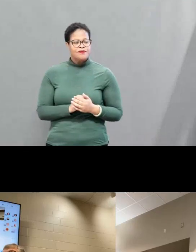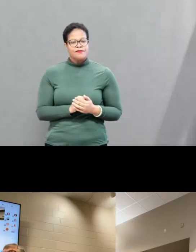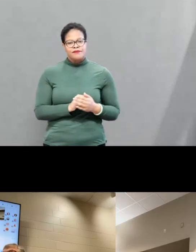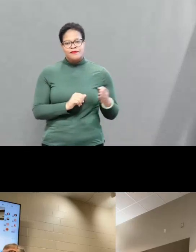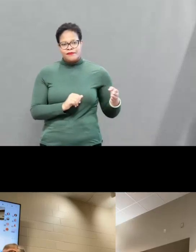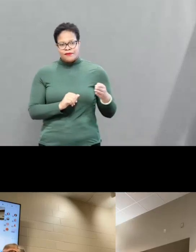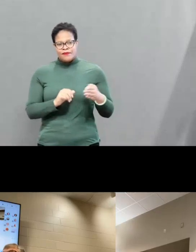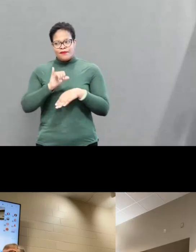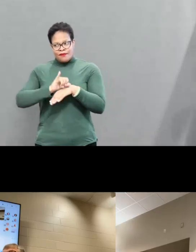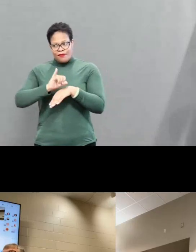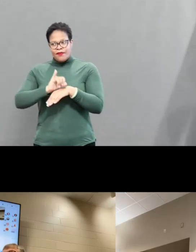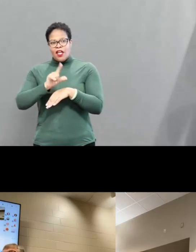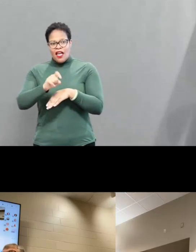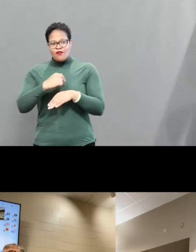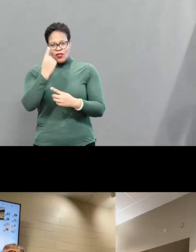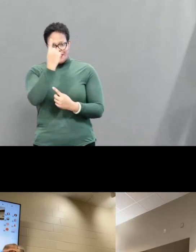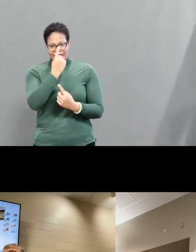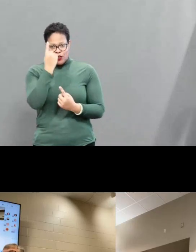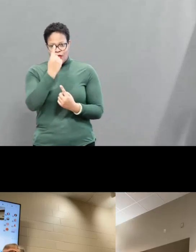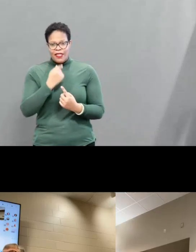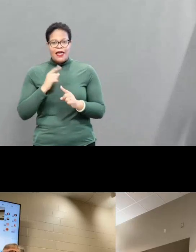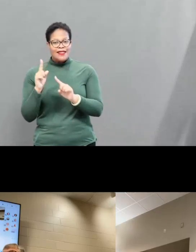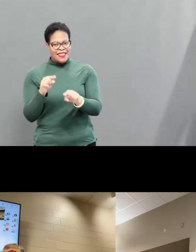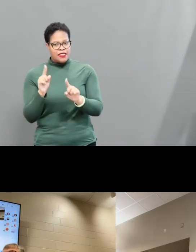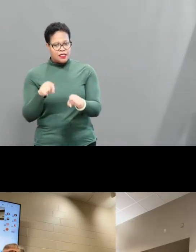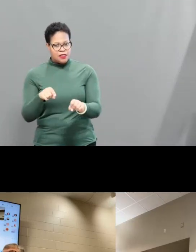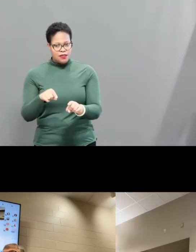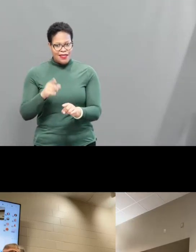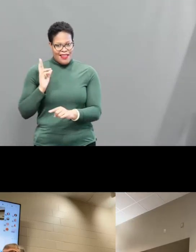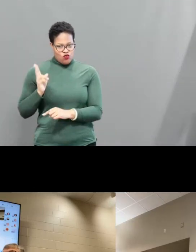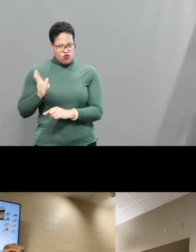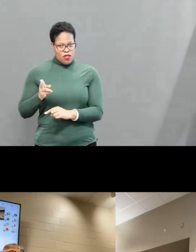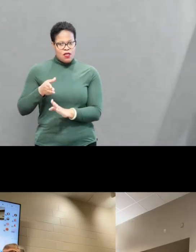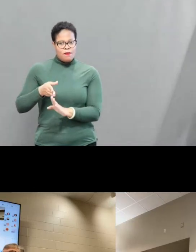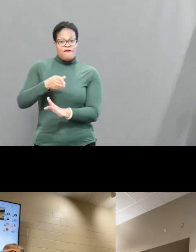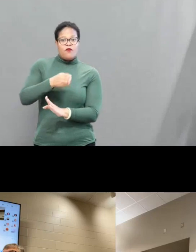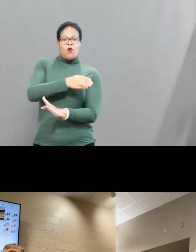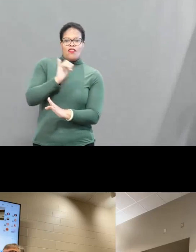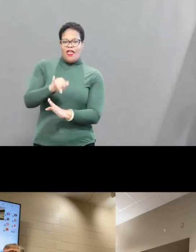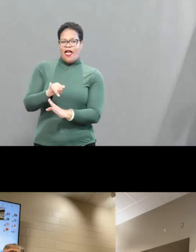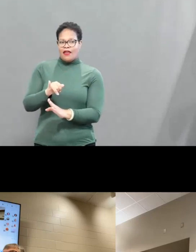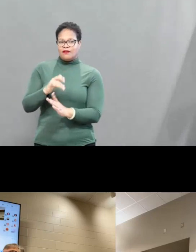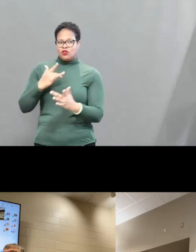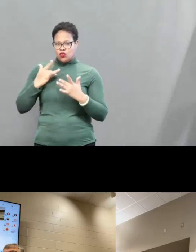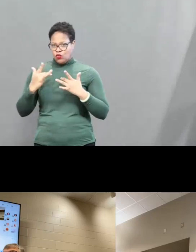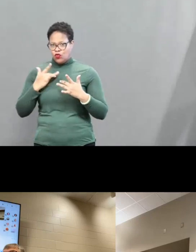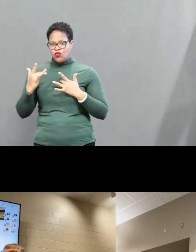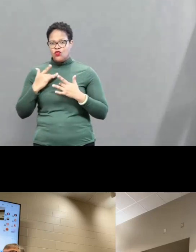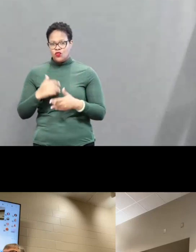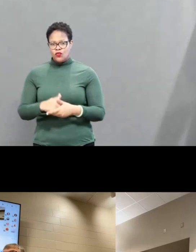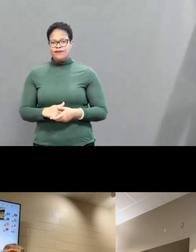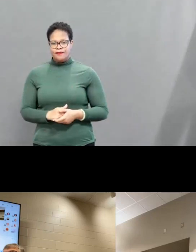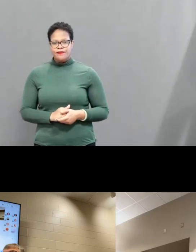to look at, the attendance record prior to that concern.